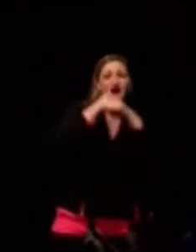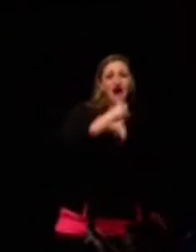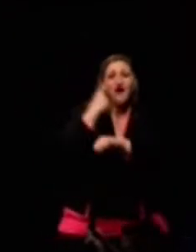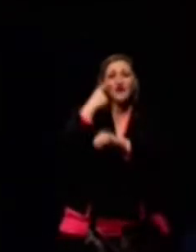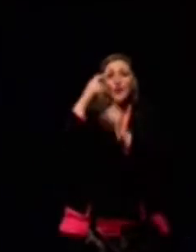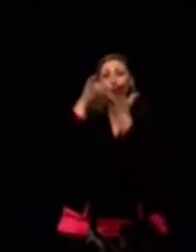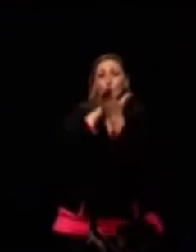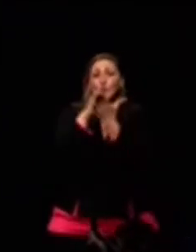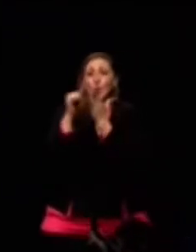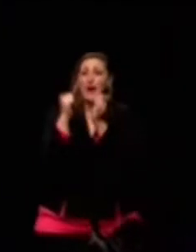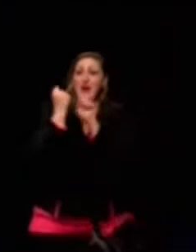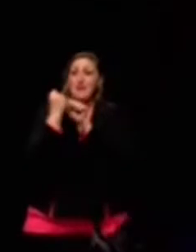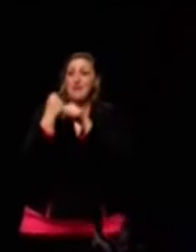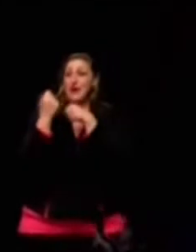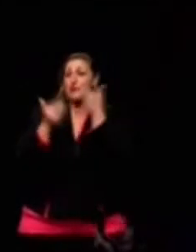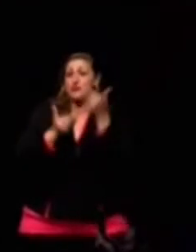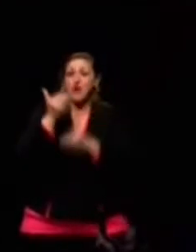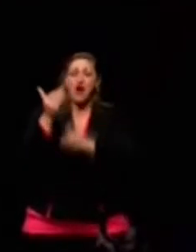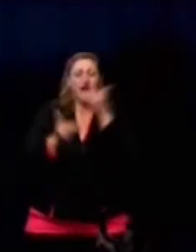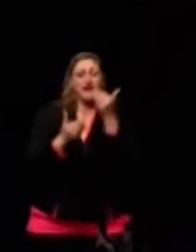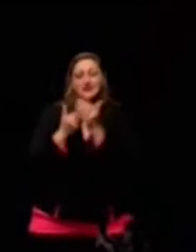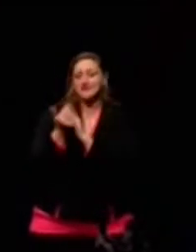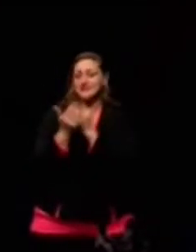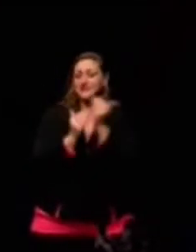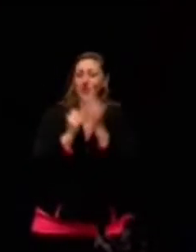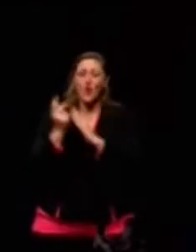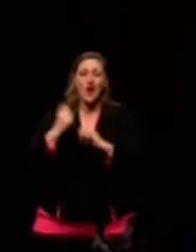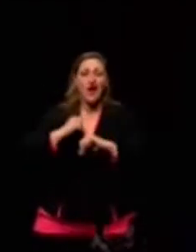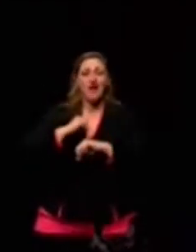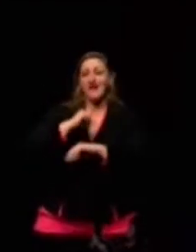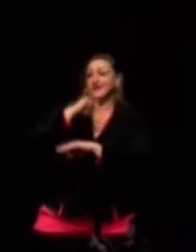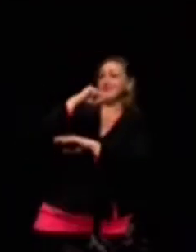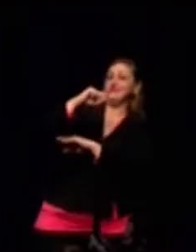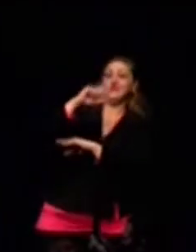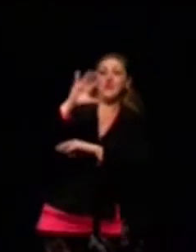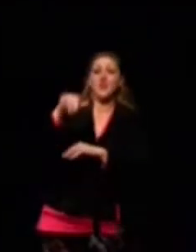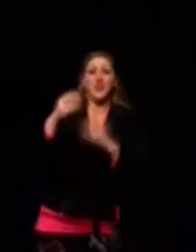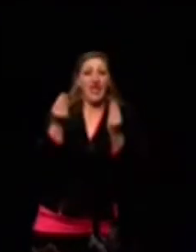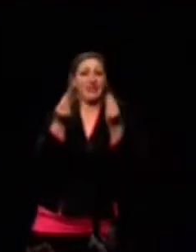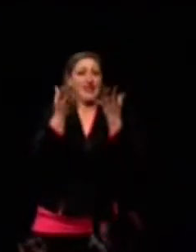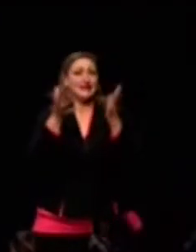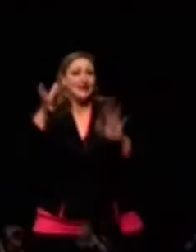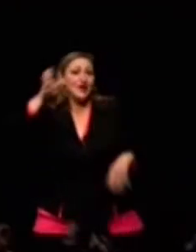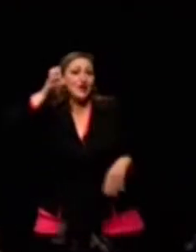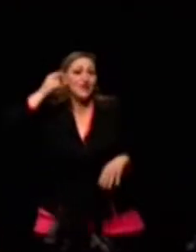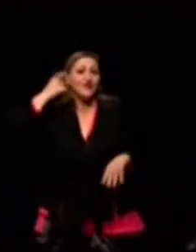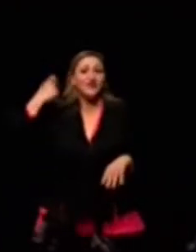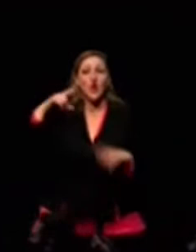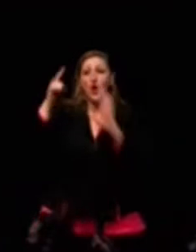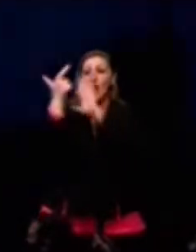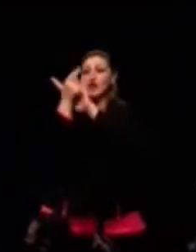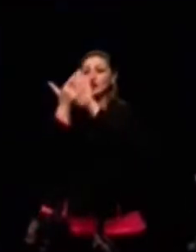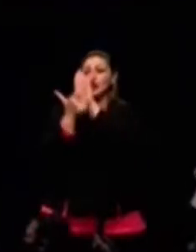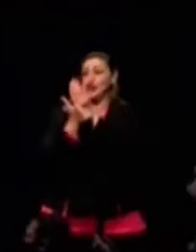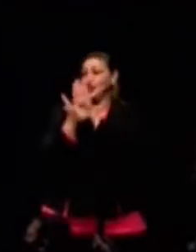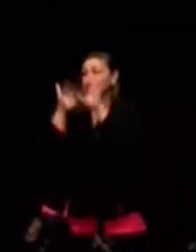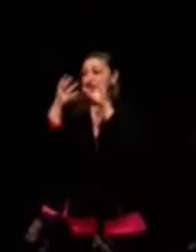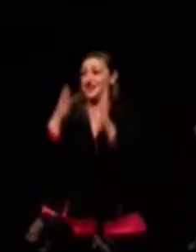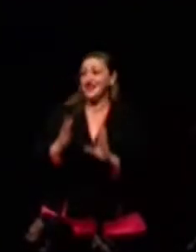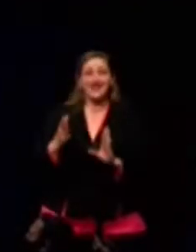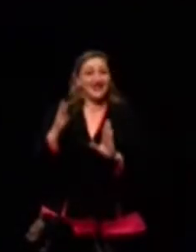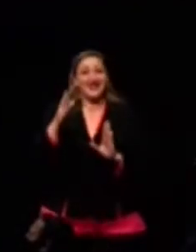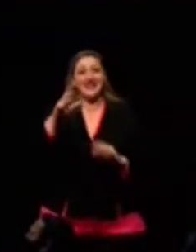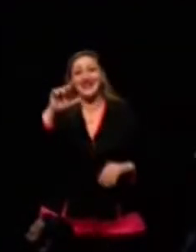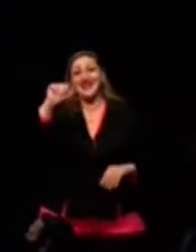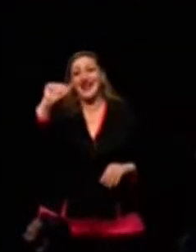making progress despite the obstacles. And let's hear it for our Attorney General, Tish James,